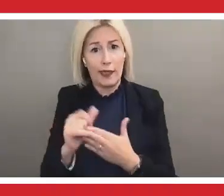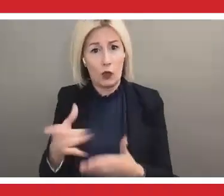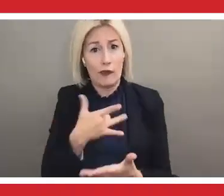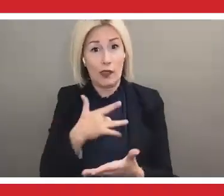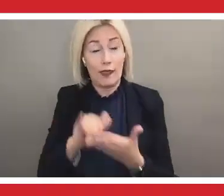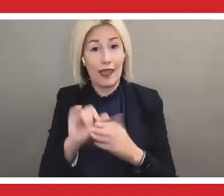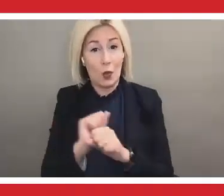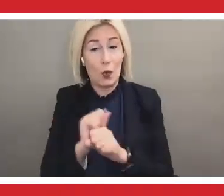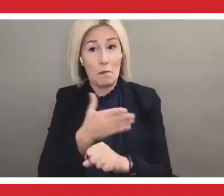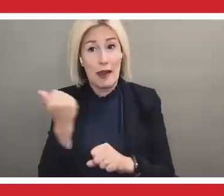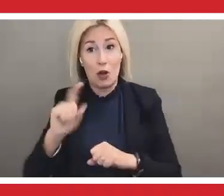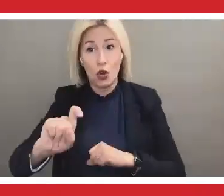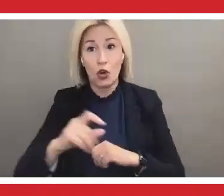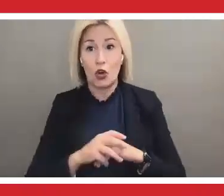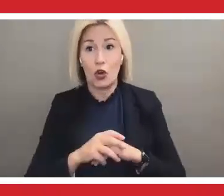better?